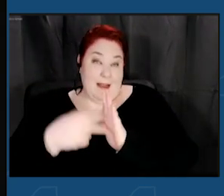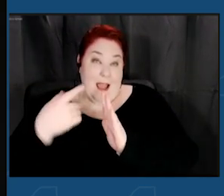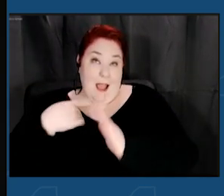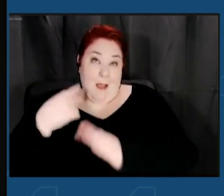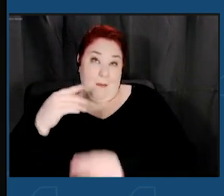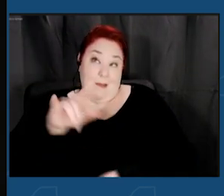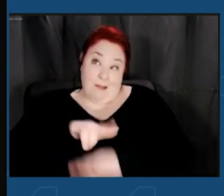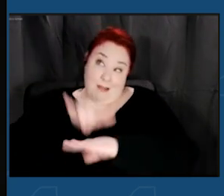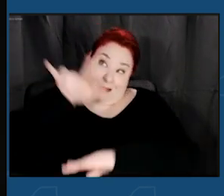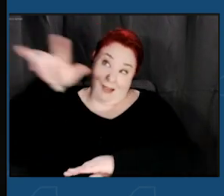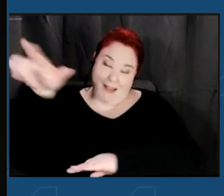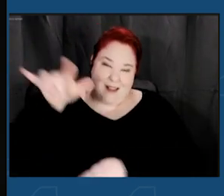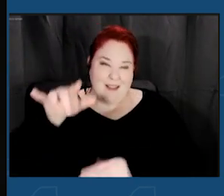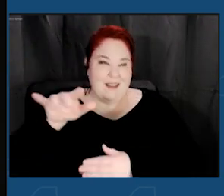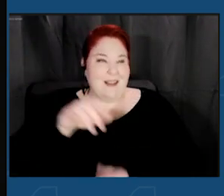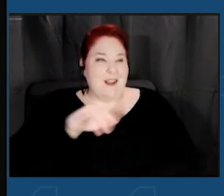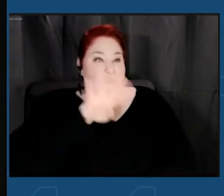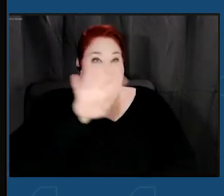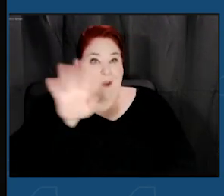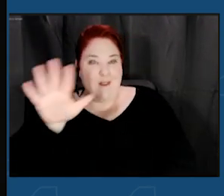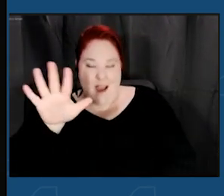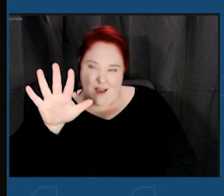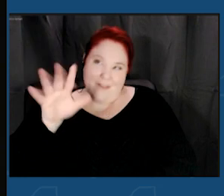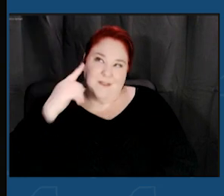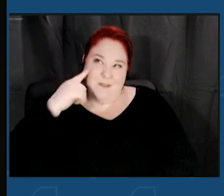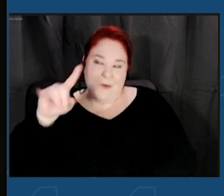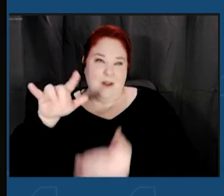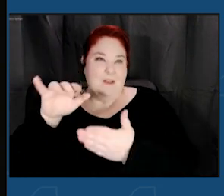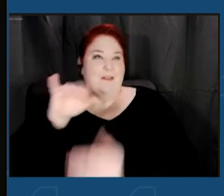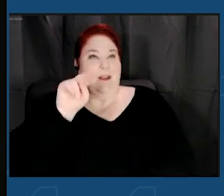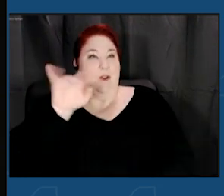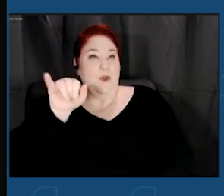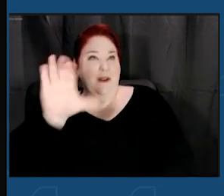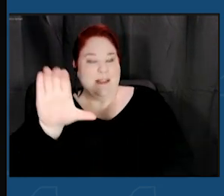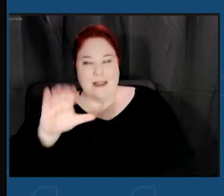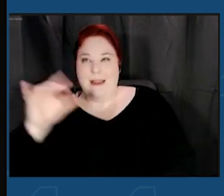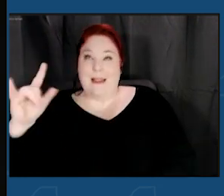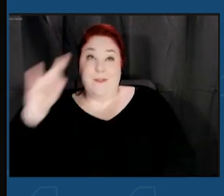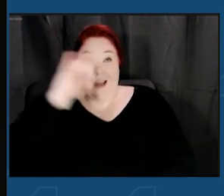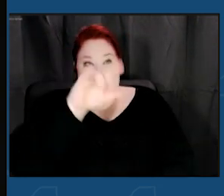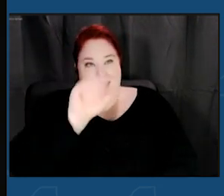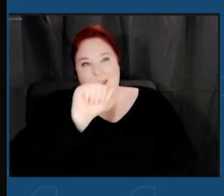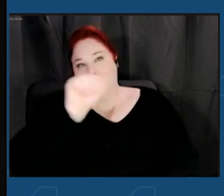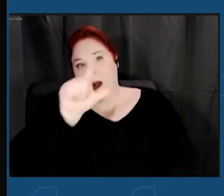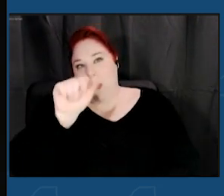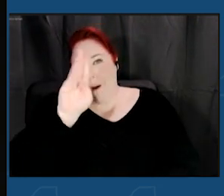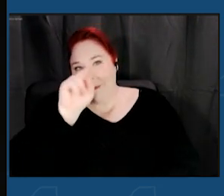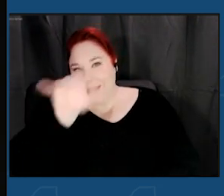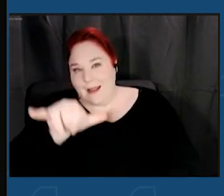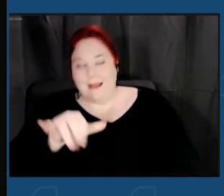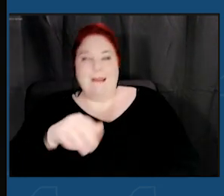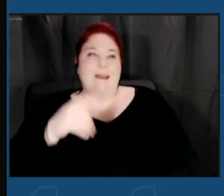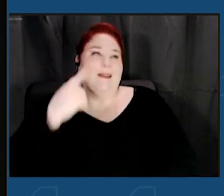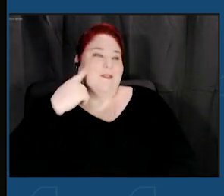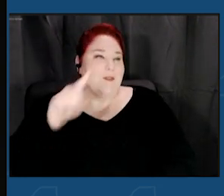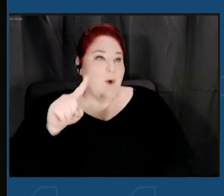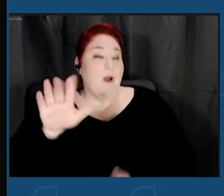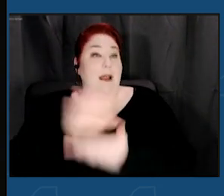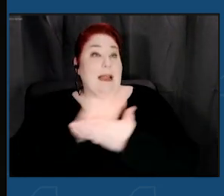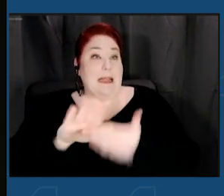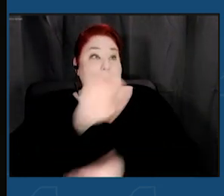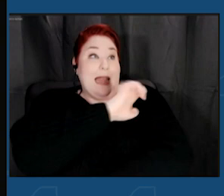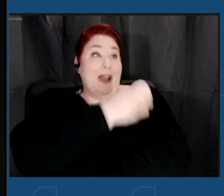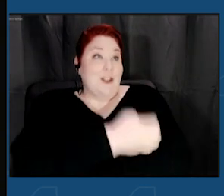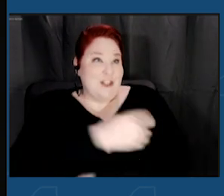York City to settle a nurses' strike. Flew back up to Albany to announce $125 million in clean energy initiatives by Plug